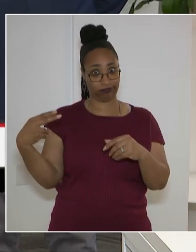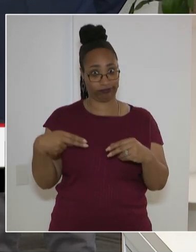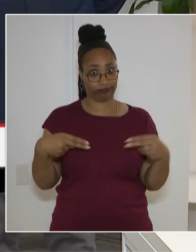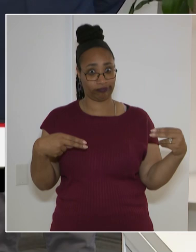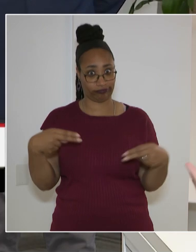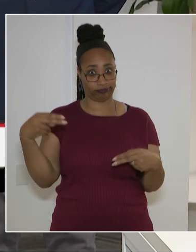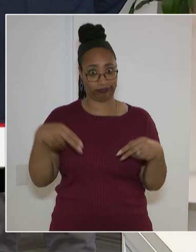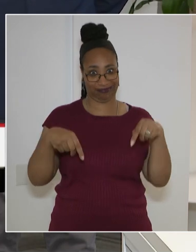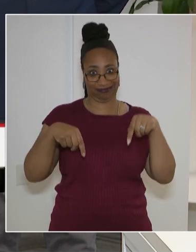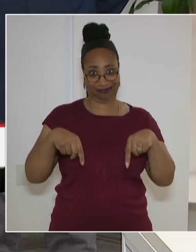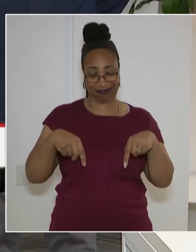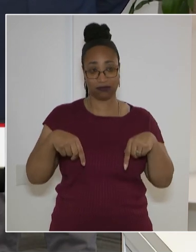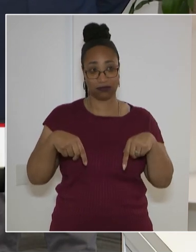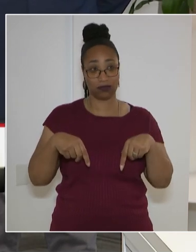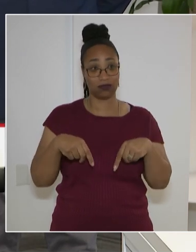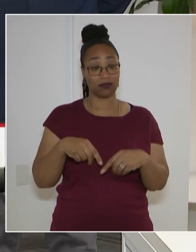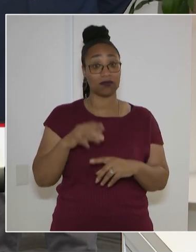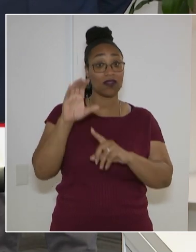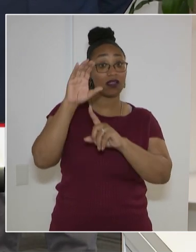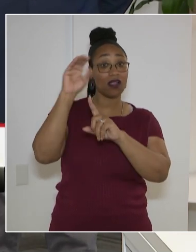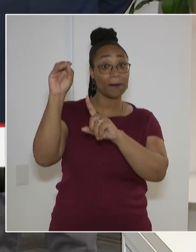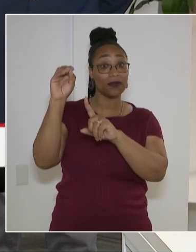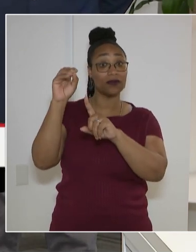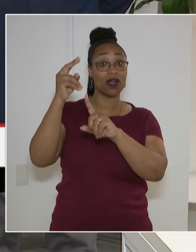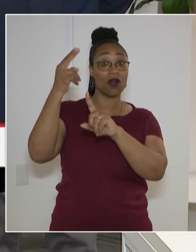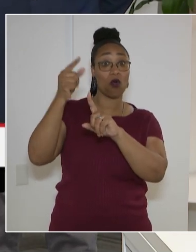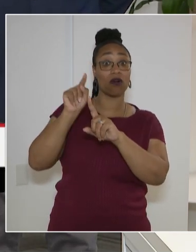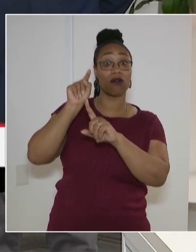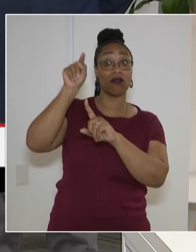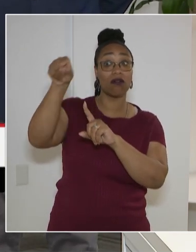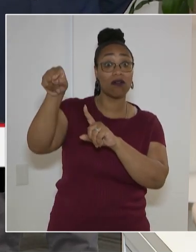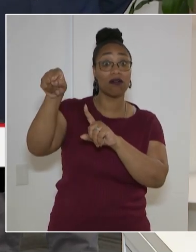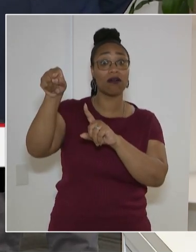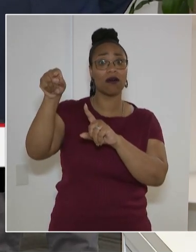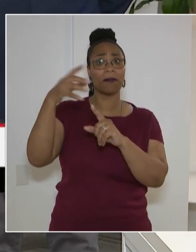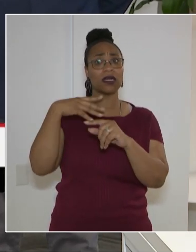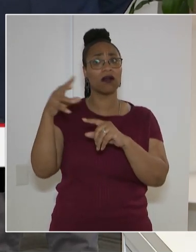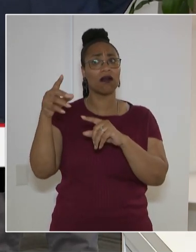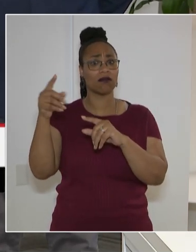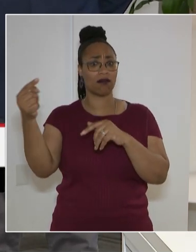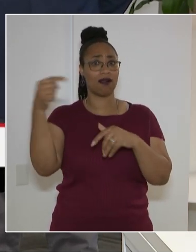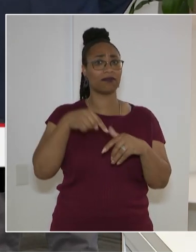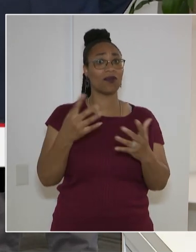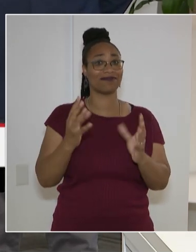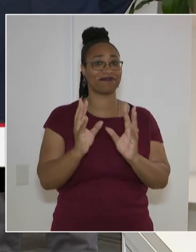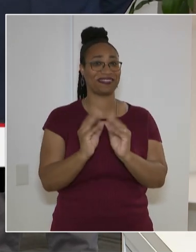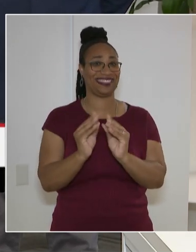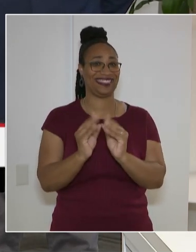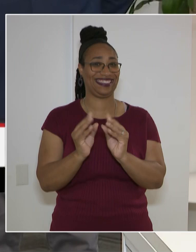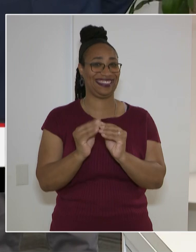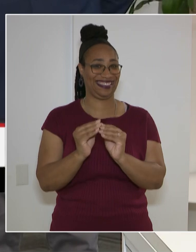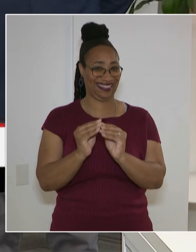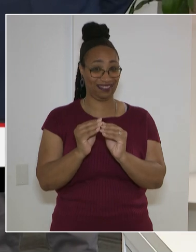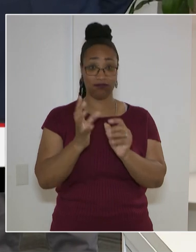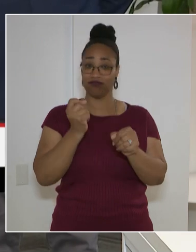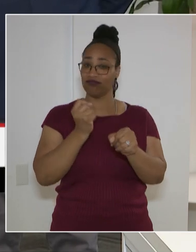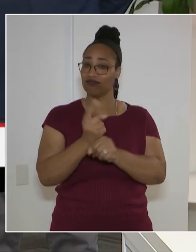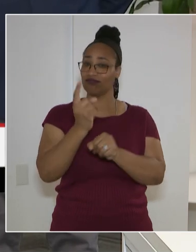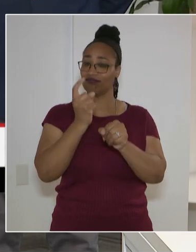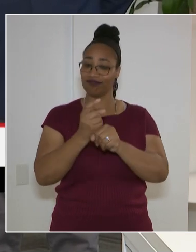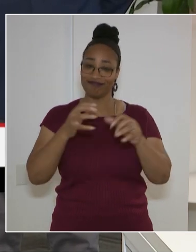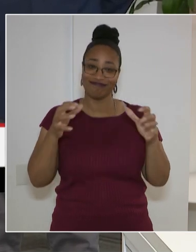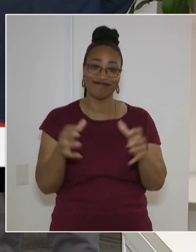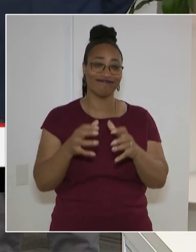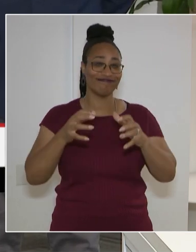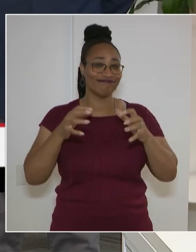and conventions at our convention centers and our growing list of hotels each and every year. So with your full-time